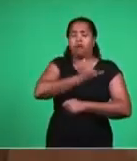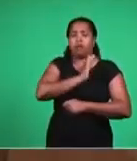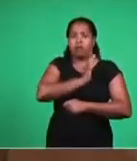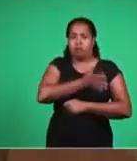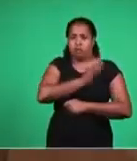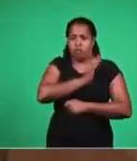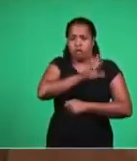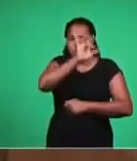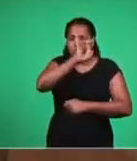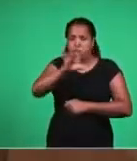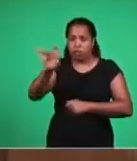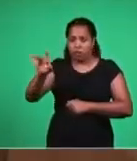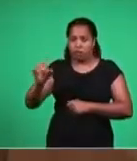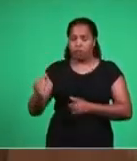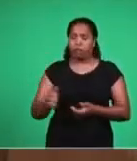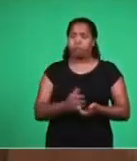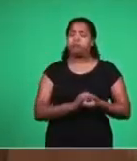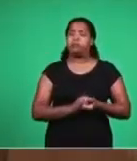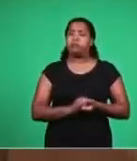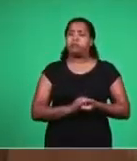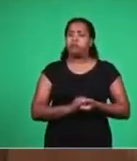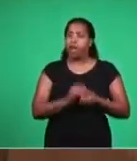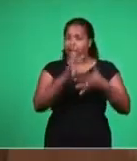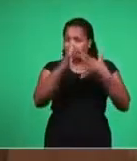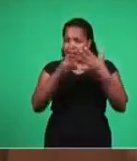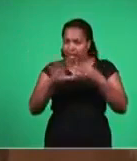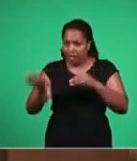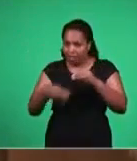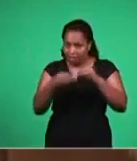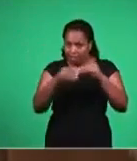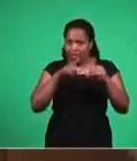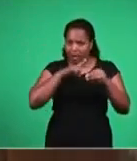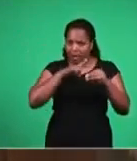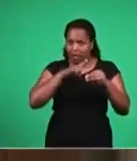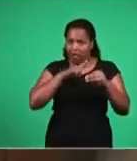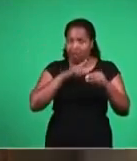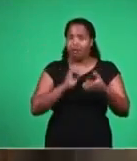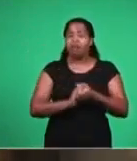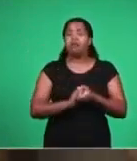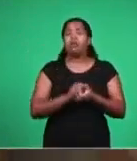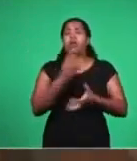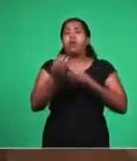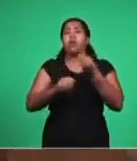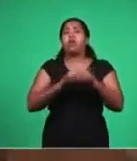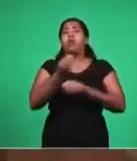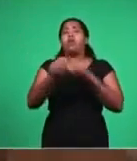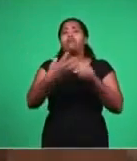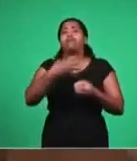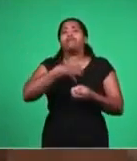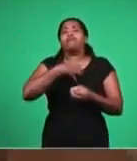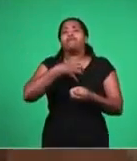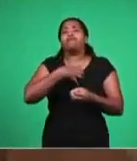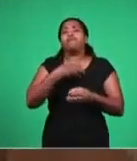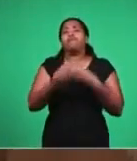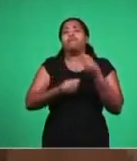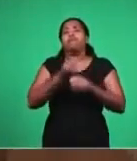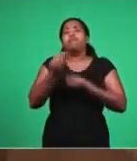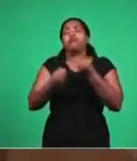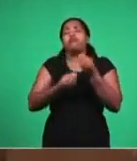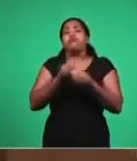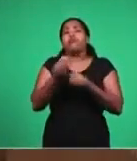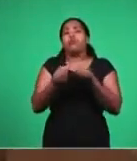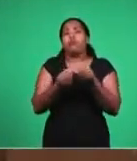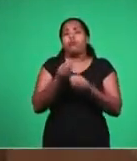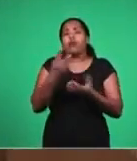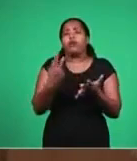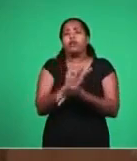church. Is there another detail that someone wants to talk about related exactly to the form of how the